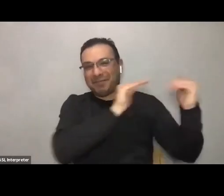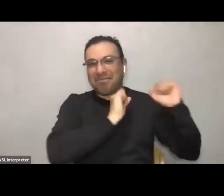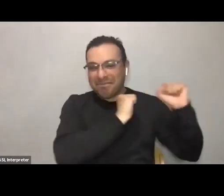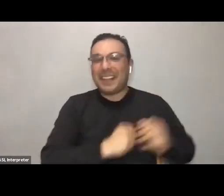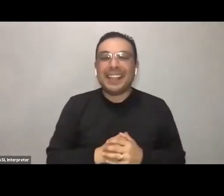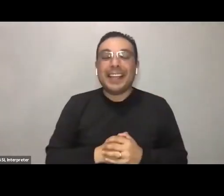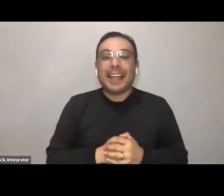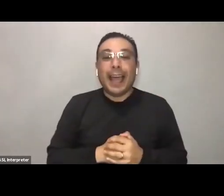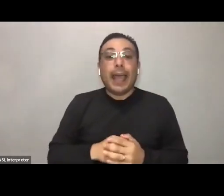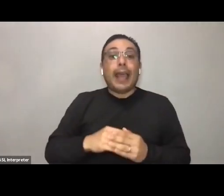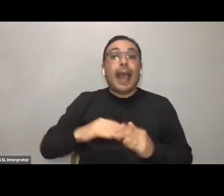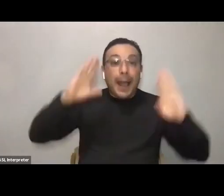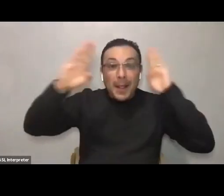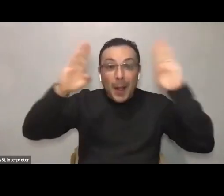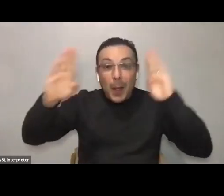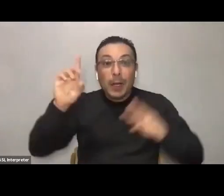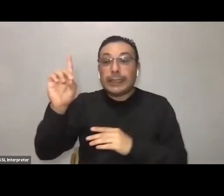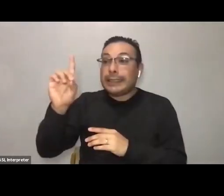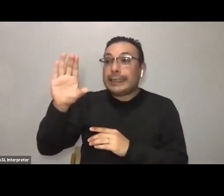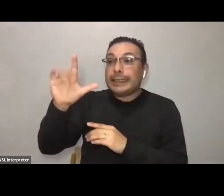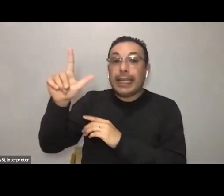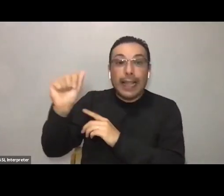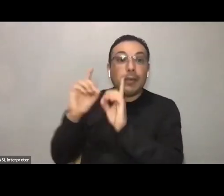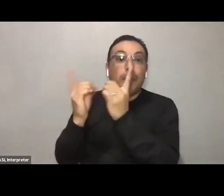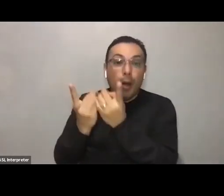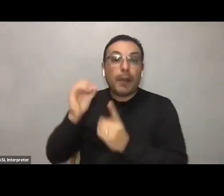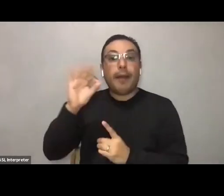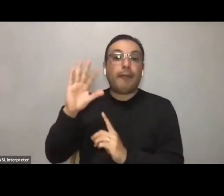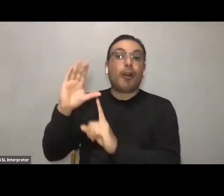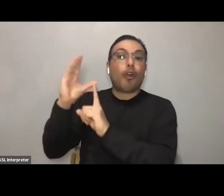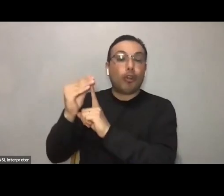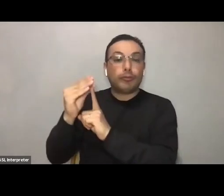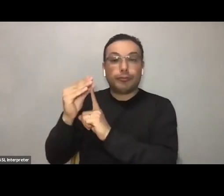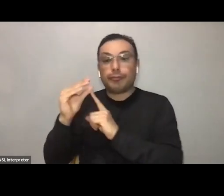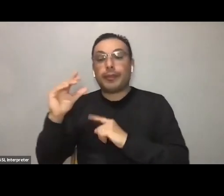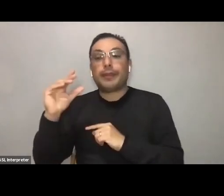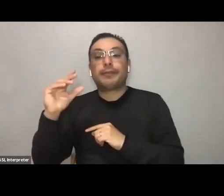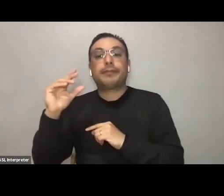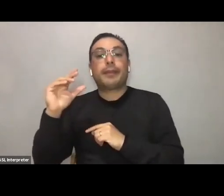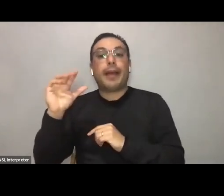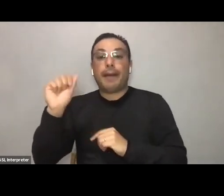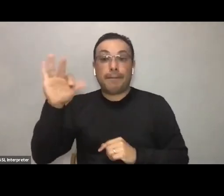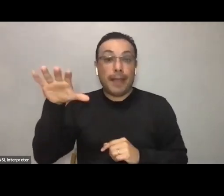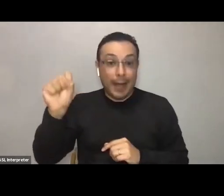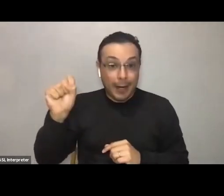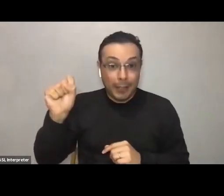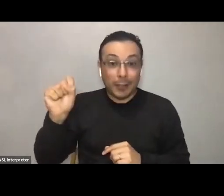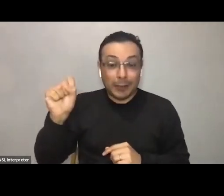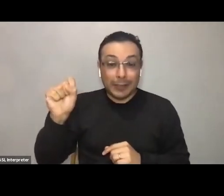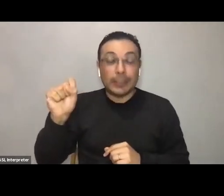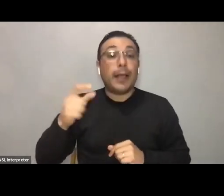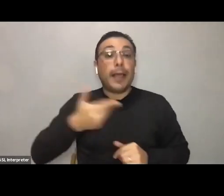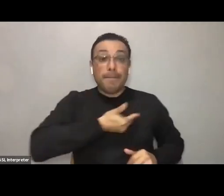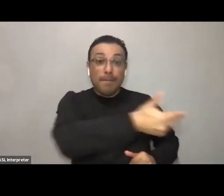DCLA, the Department of Cultural Affairs, for inviting me to be here with you all this morning. And particular